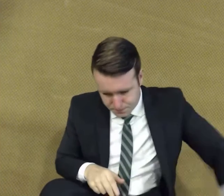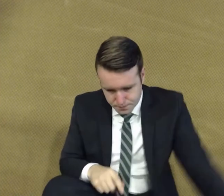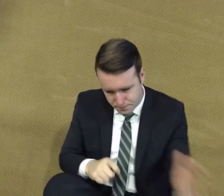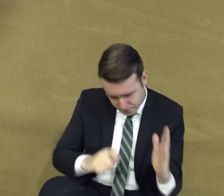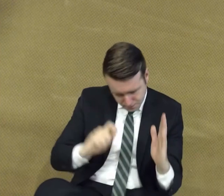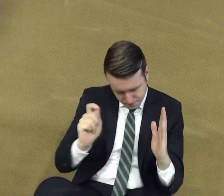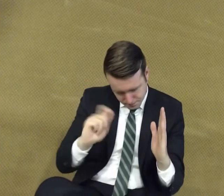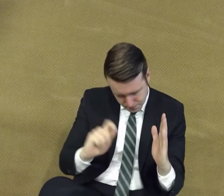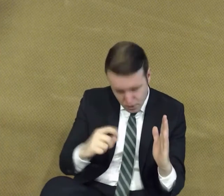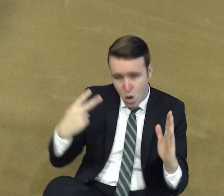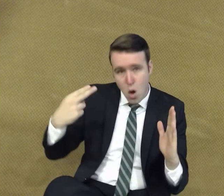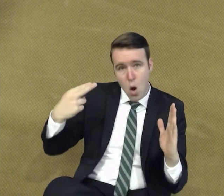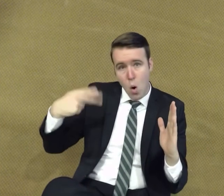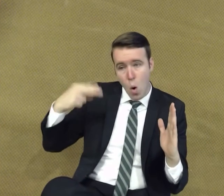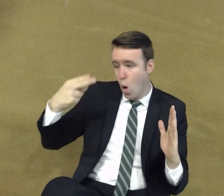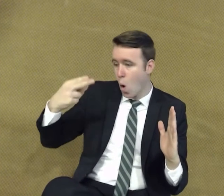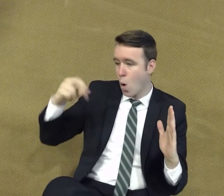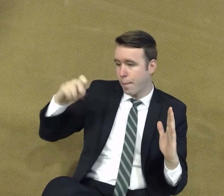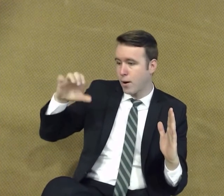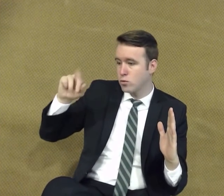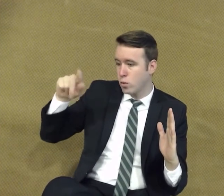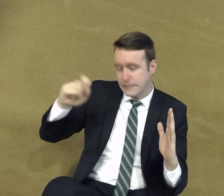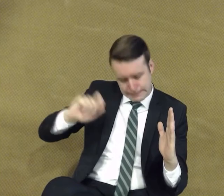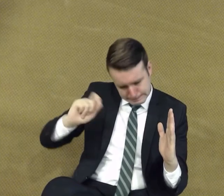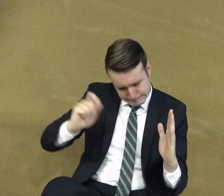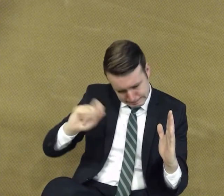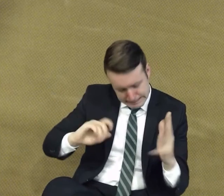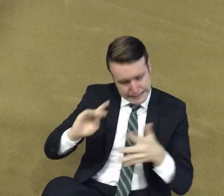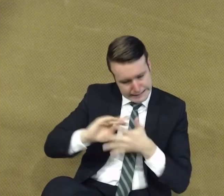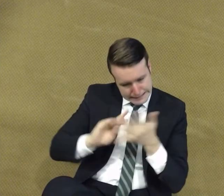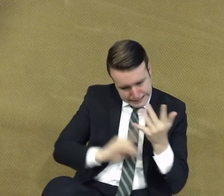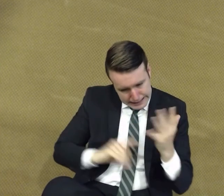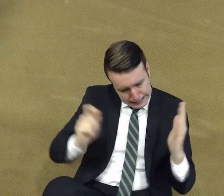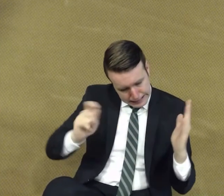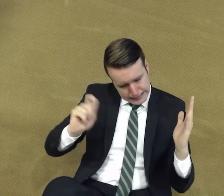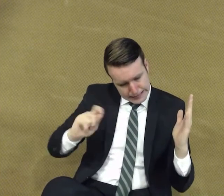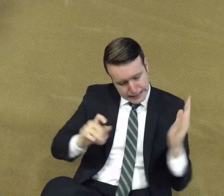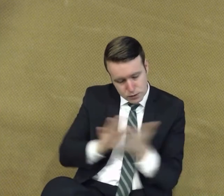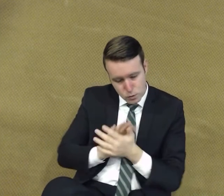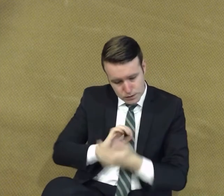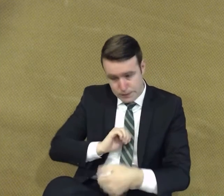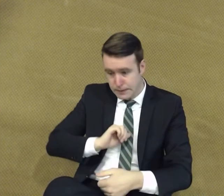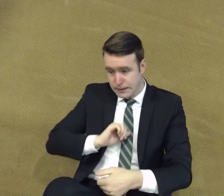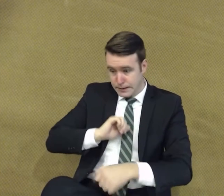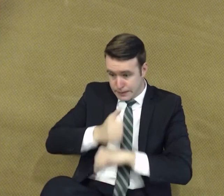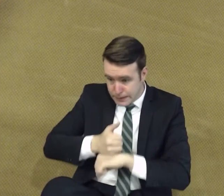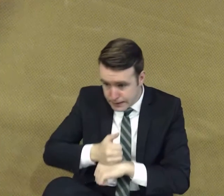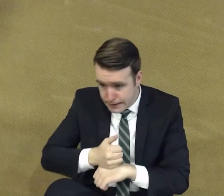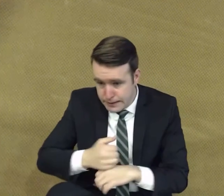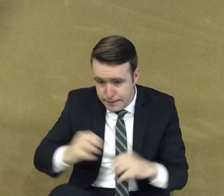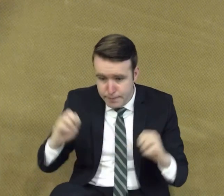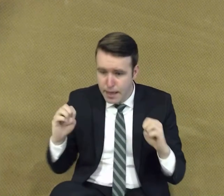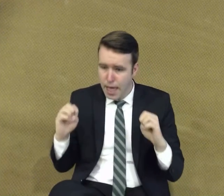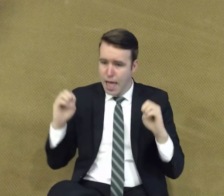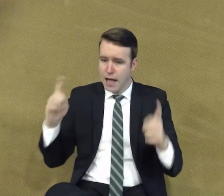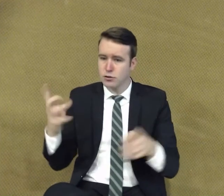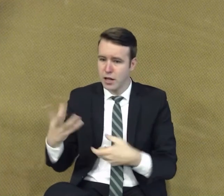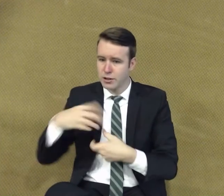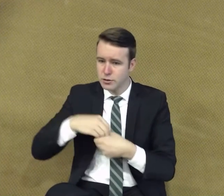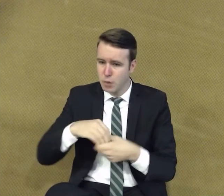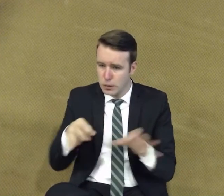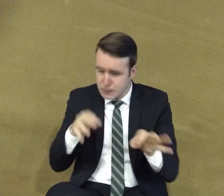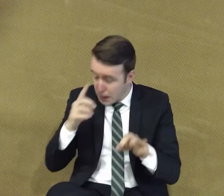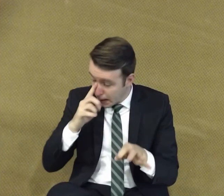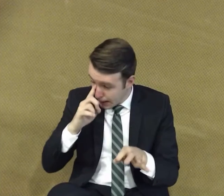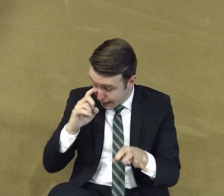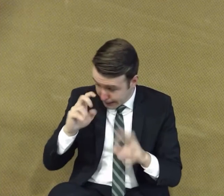the plans of how Hope Corps would work, working out the details, and then when the school started, figuring out how the educational component